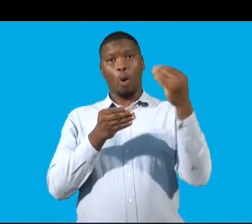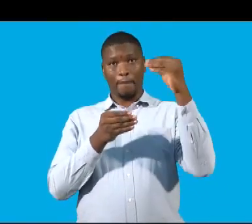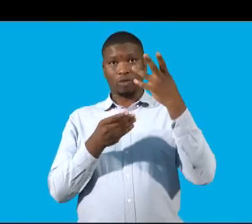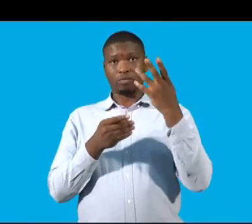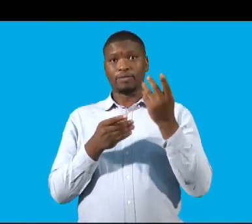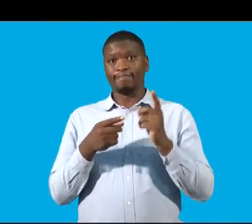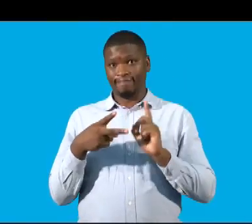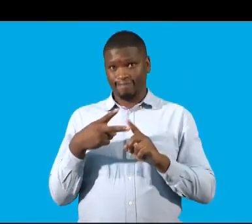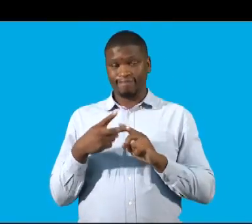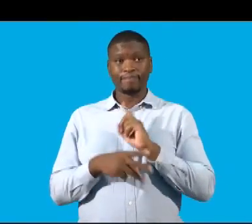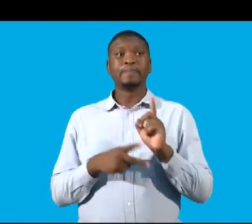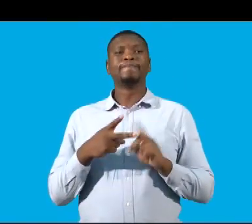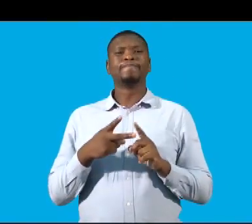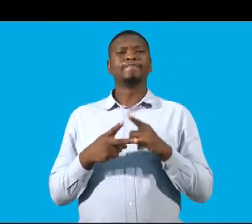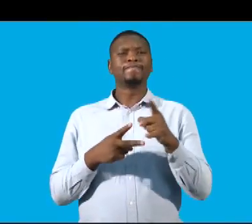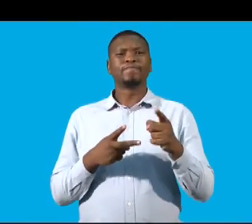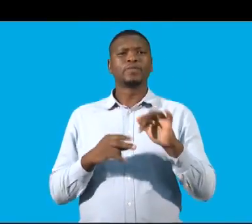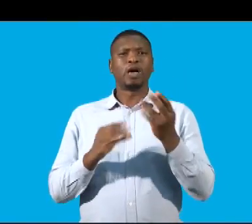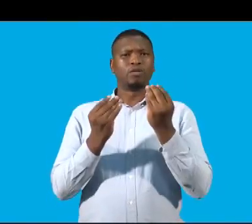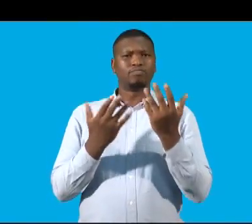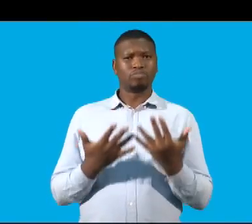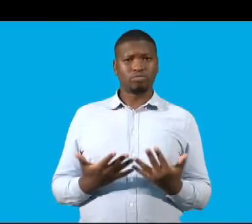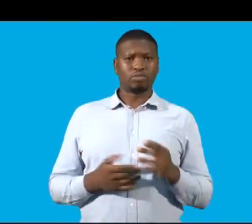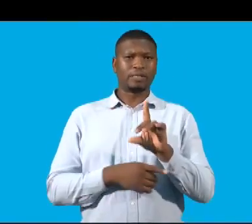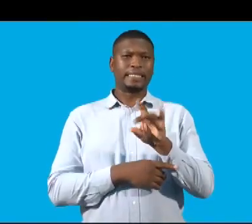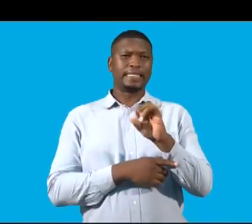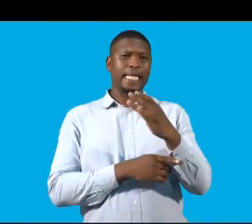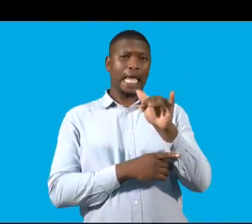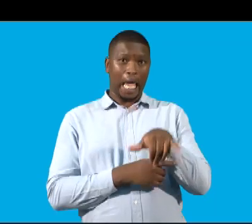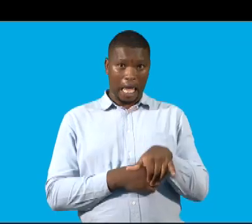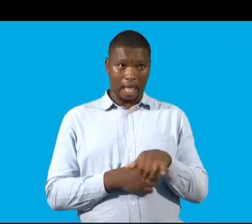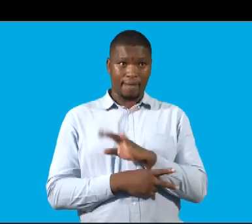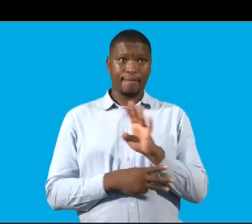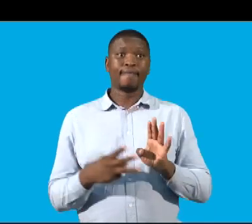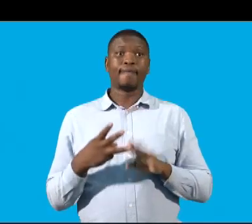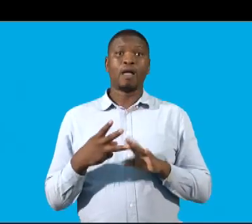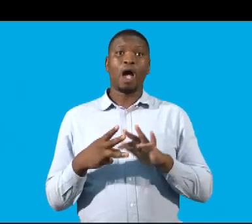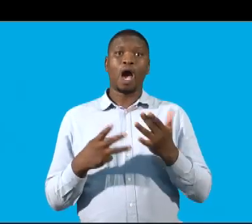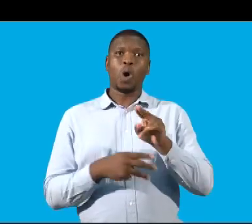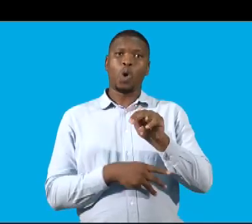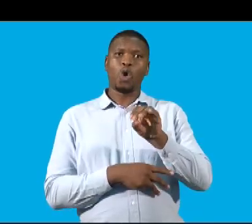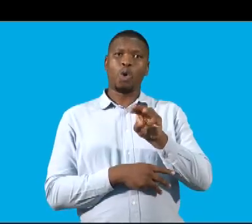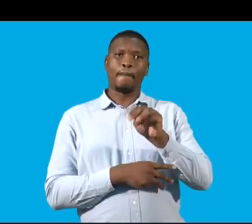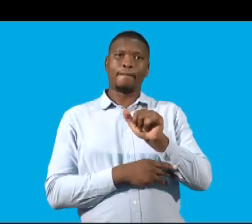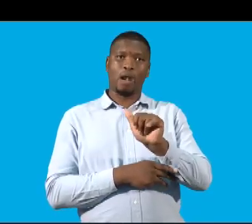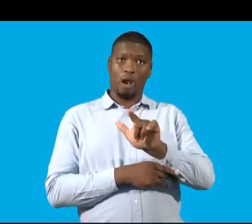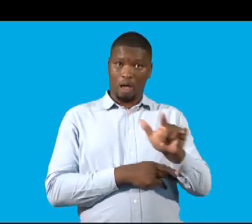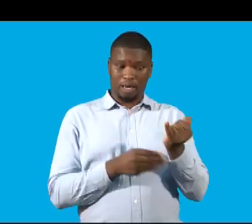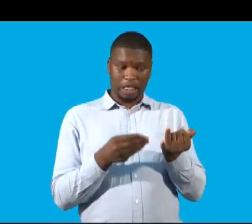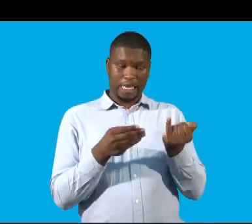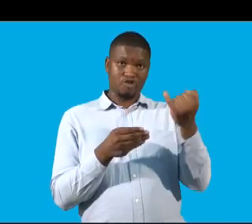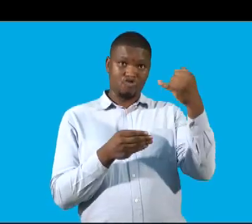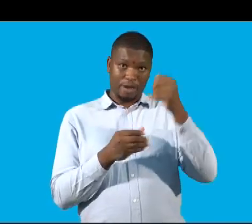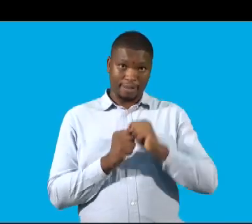decay, how to calculate the effective interest from the nominal interest, or how to calculate the nominal interest from the